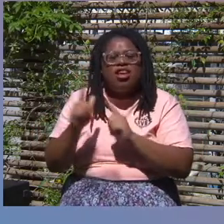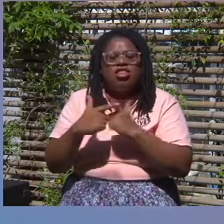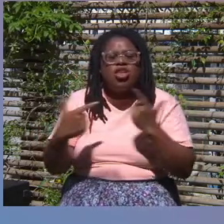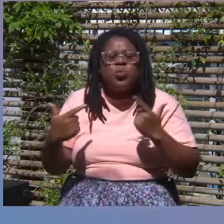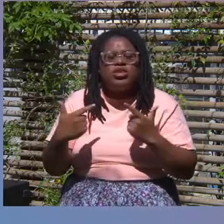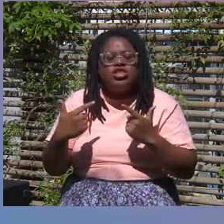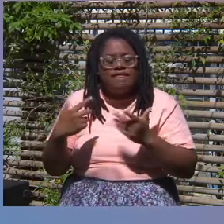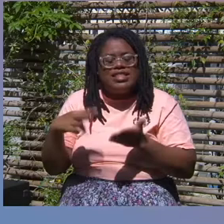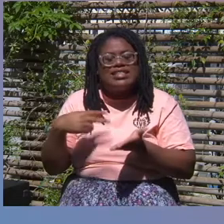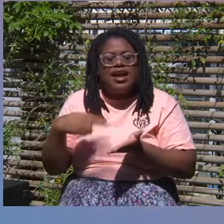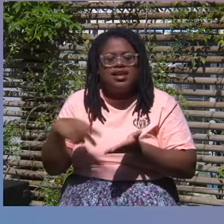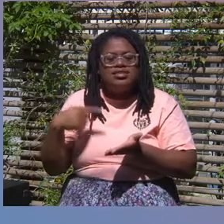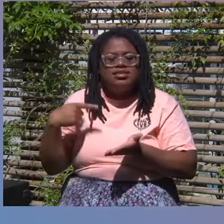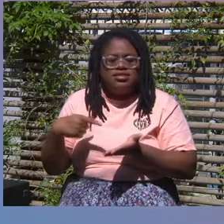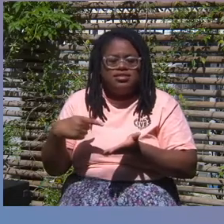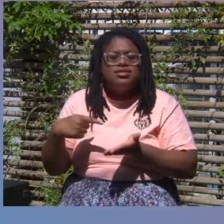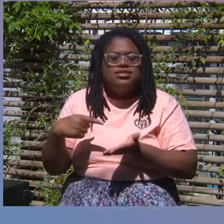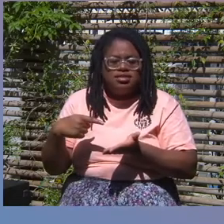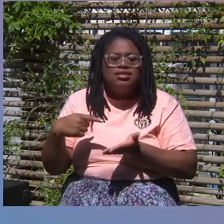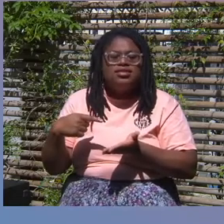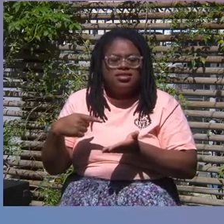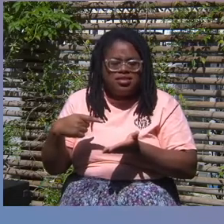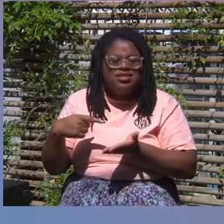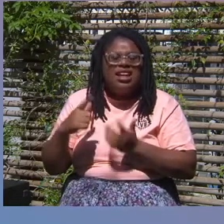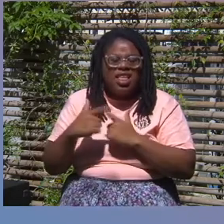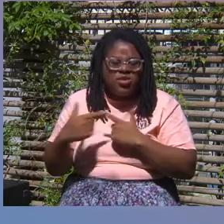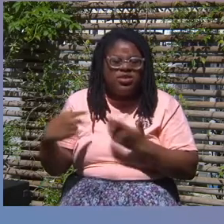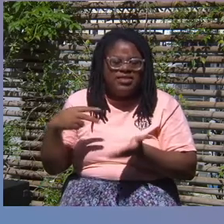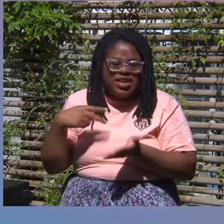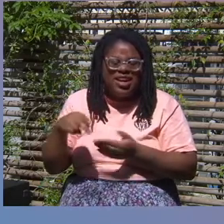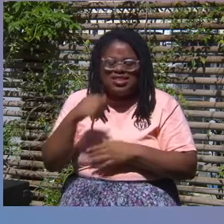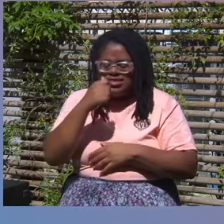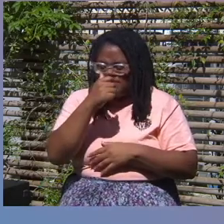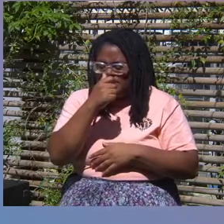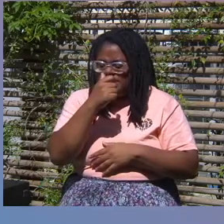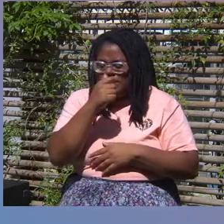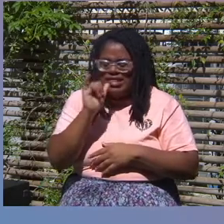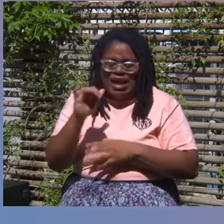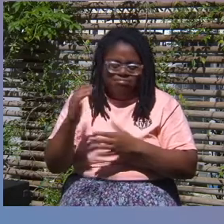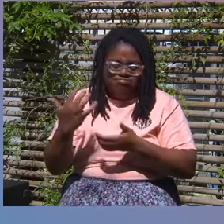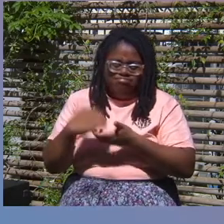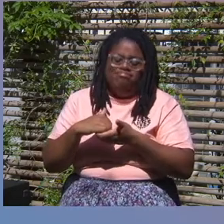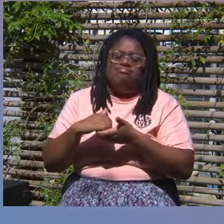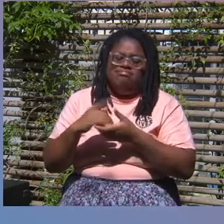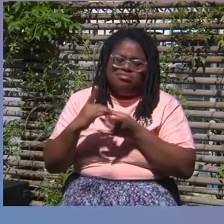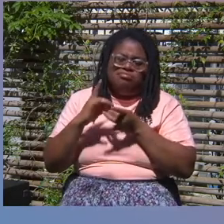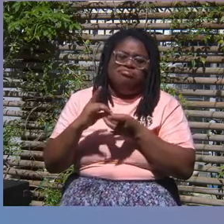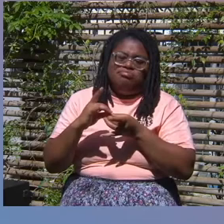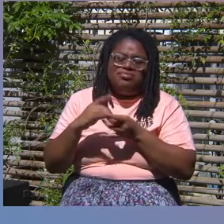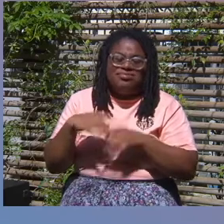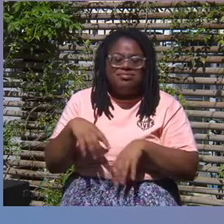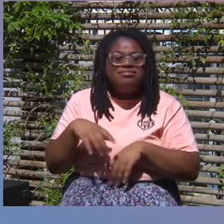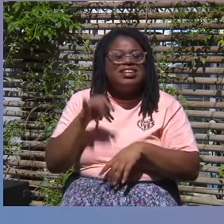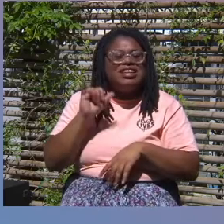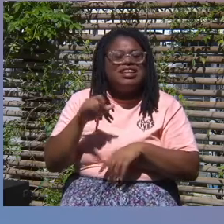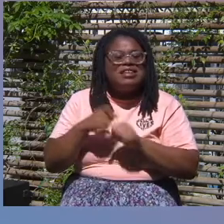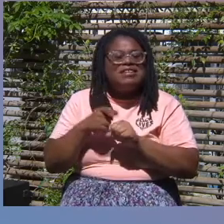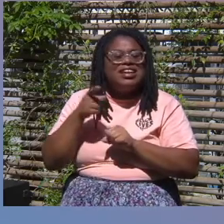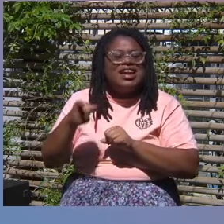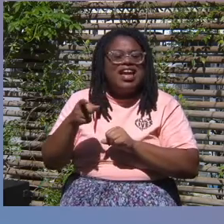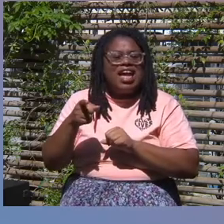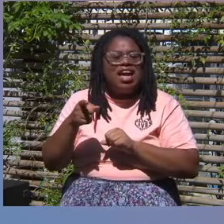of the dance. Mm. It was the language of the dance that united us, that connected us, that made him put